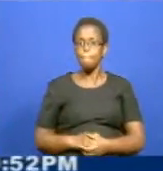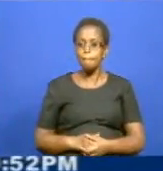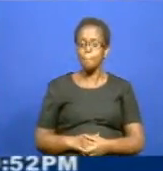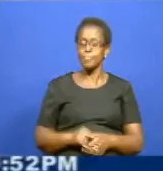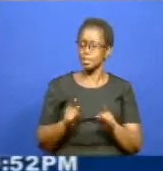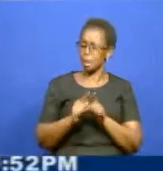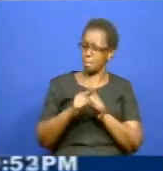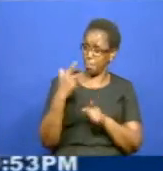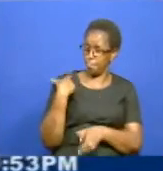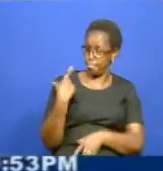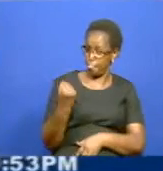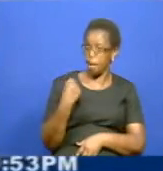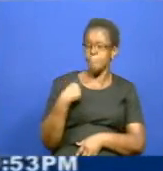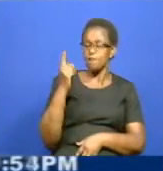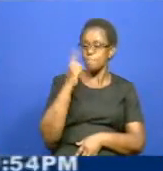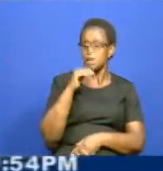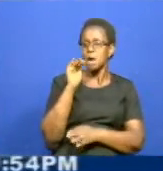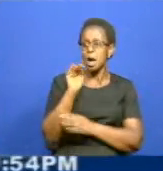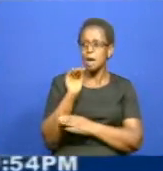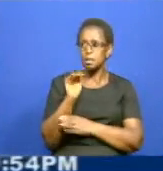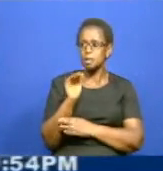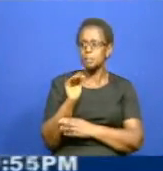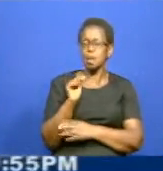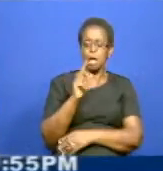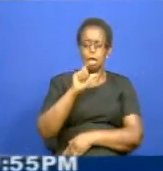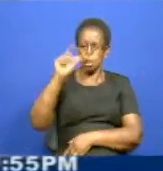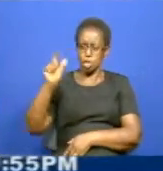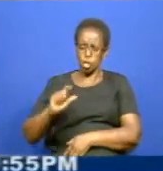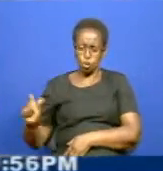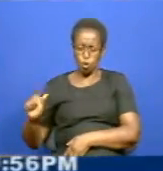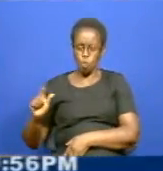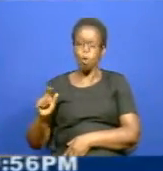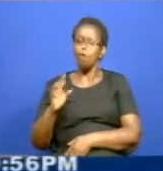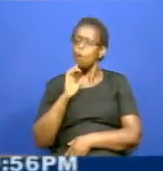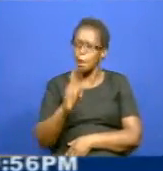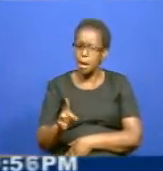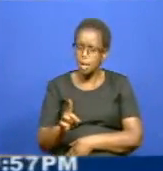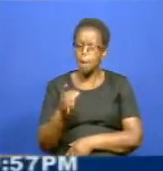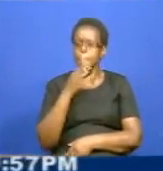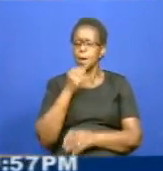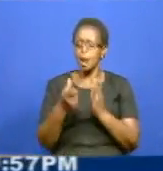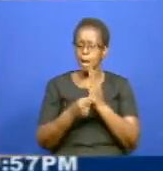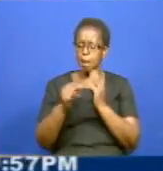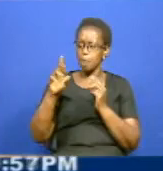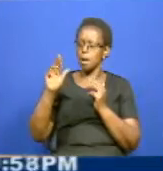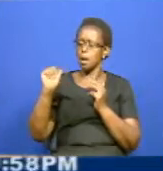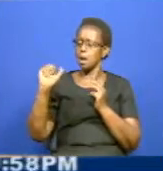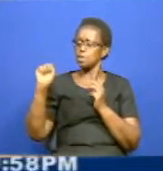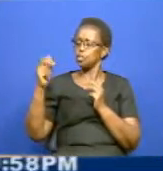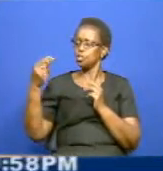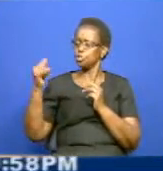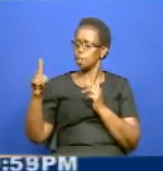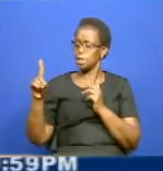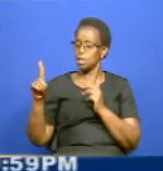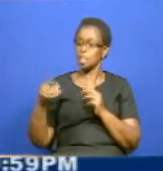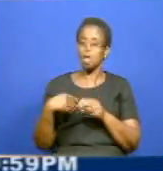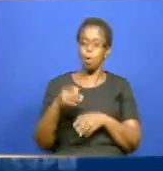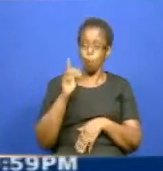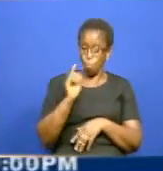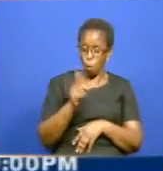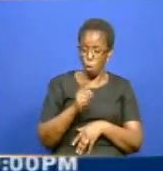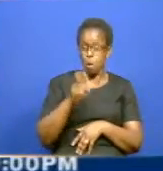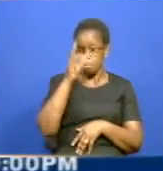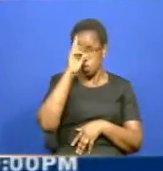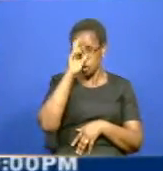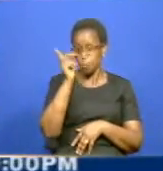sir, the regional commander, Mr. Rashid Jakub, warning the police, and there was some allegation that